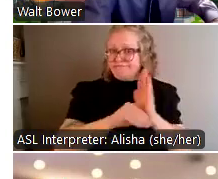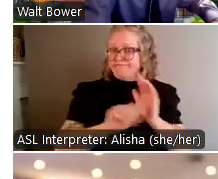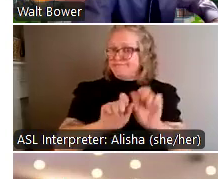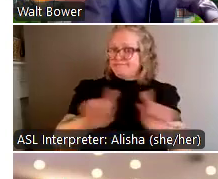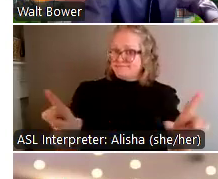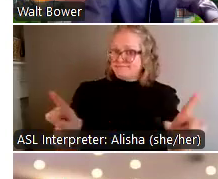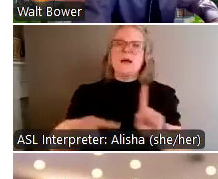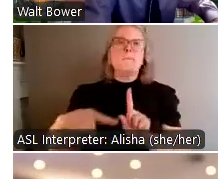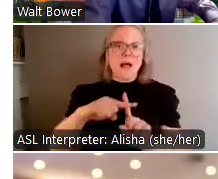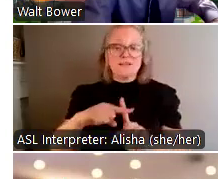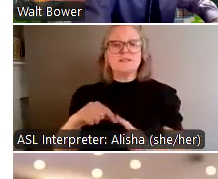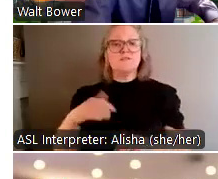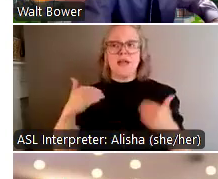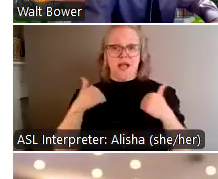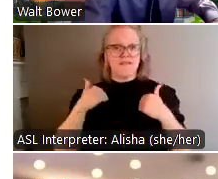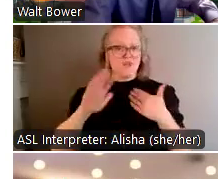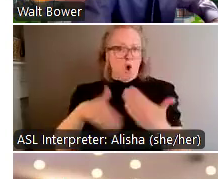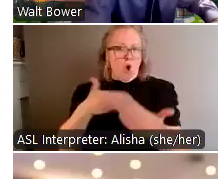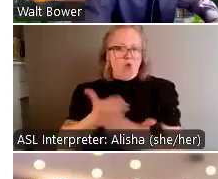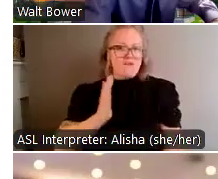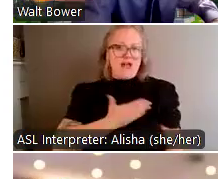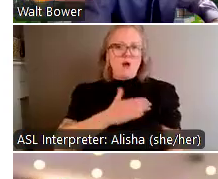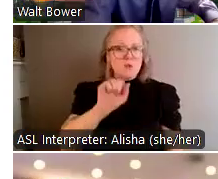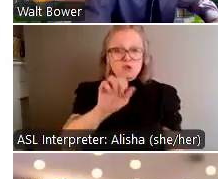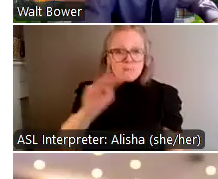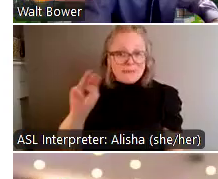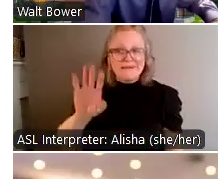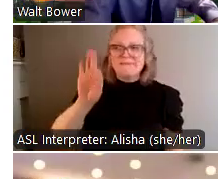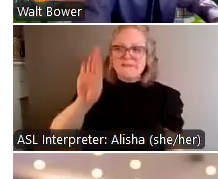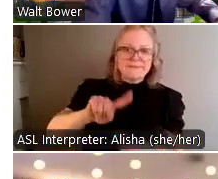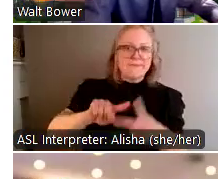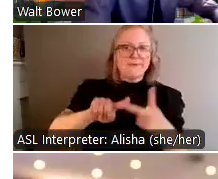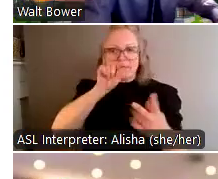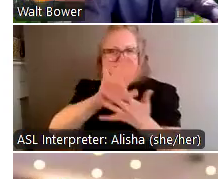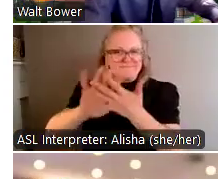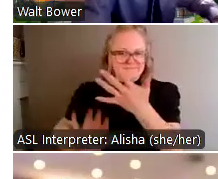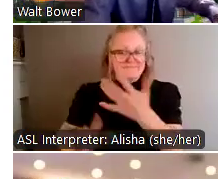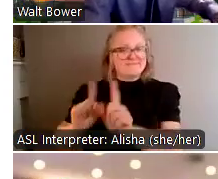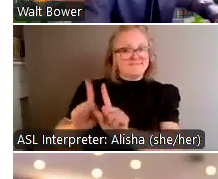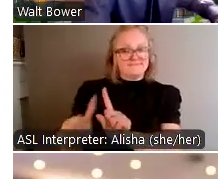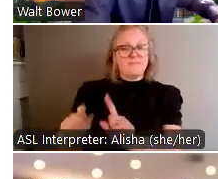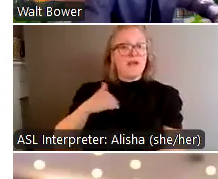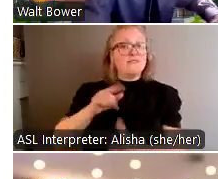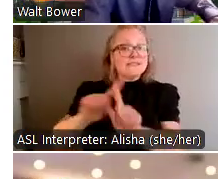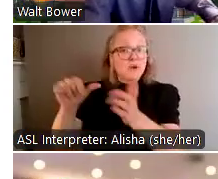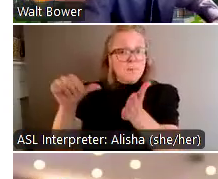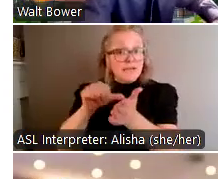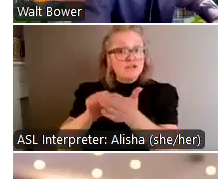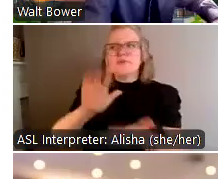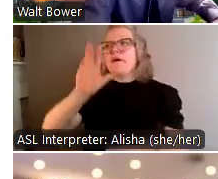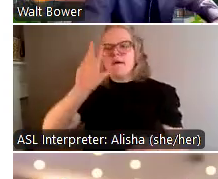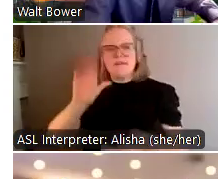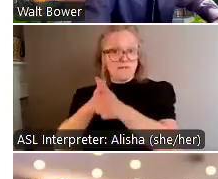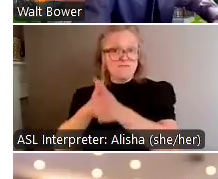also have on all of our social media platforms, there are different pages that you can follow the Department